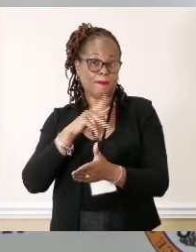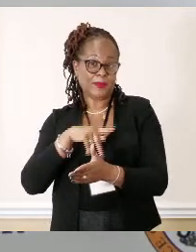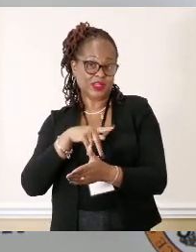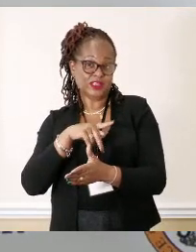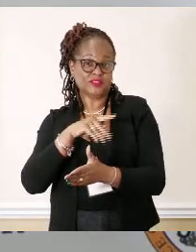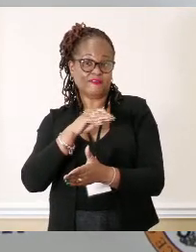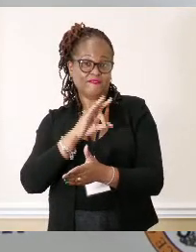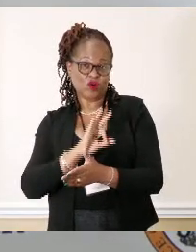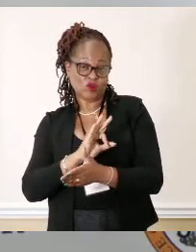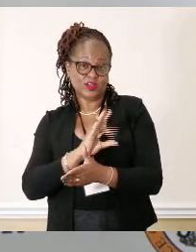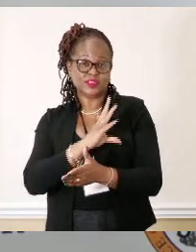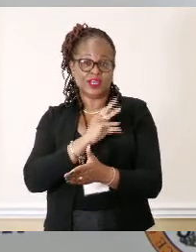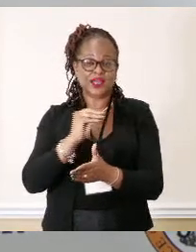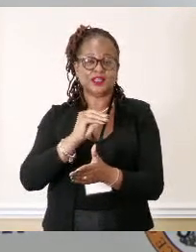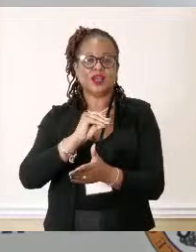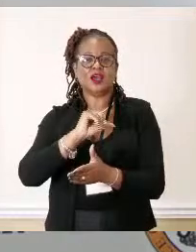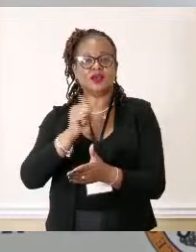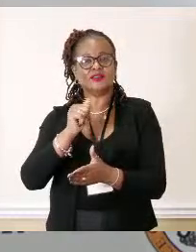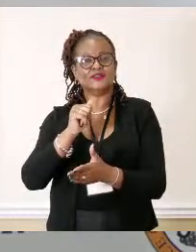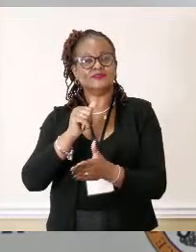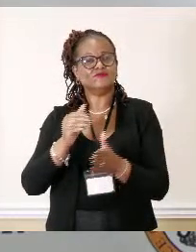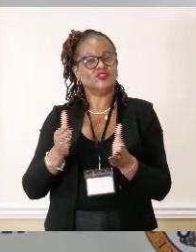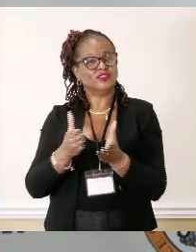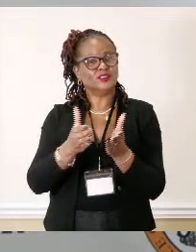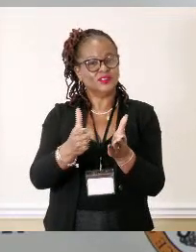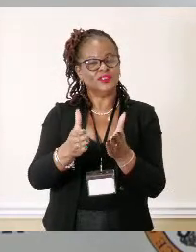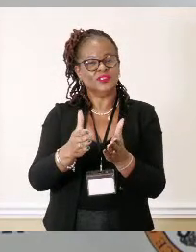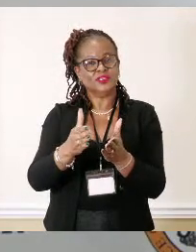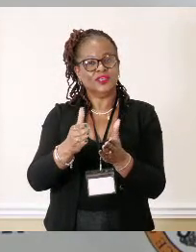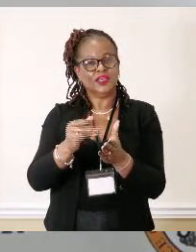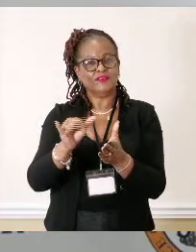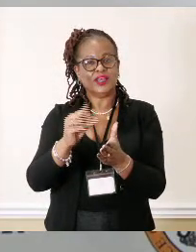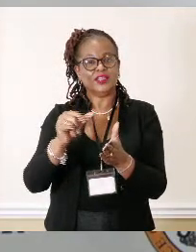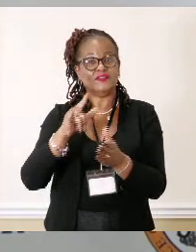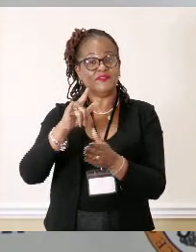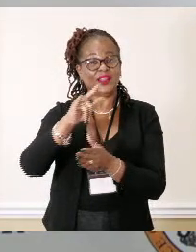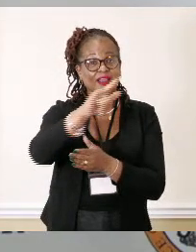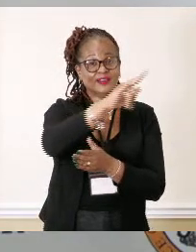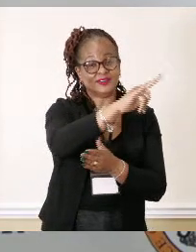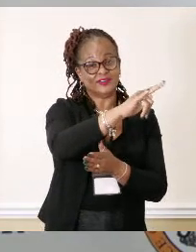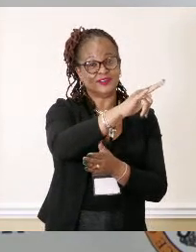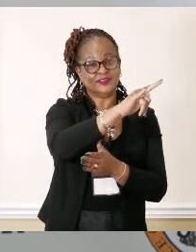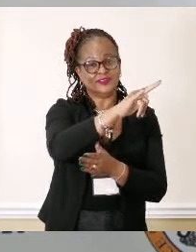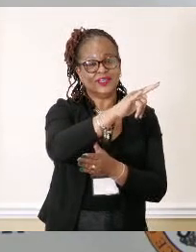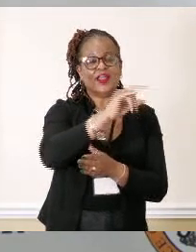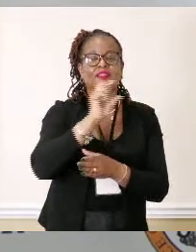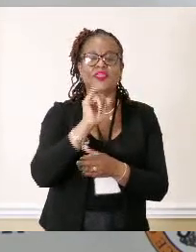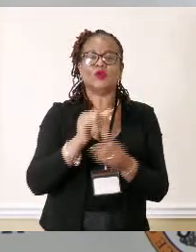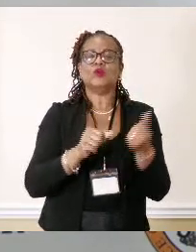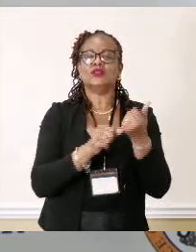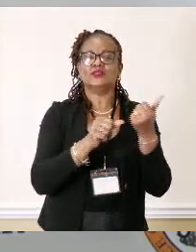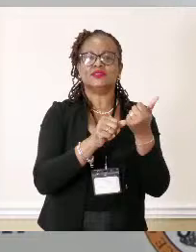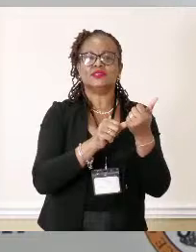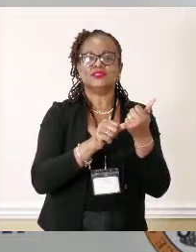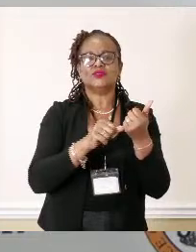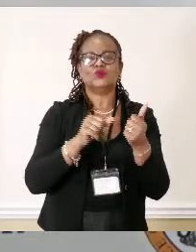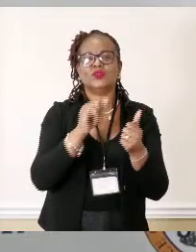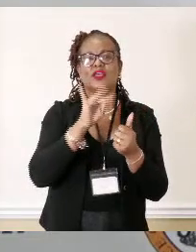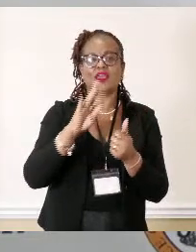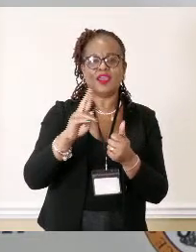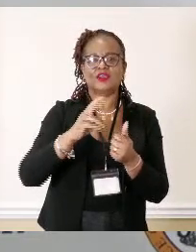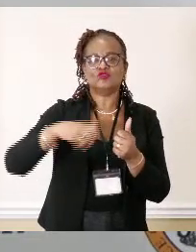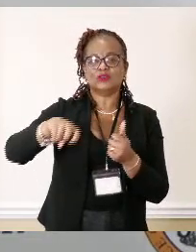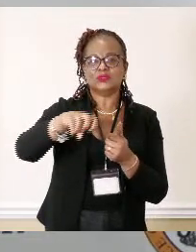Force, Odyssey Aviation, and Air Flight Services. They will assist with air transportation